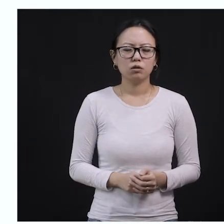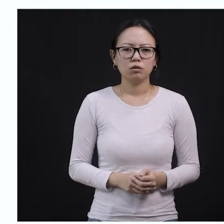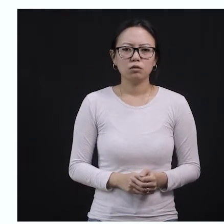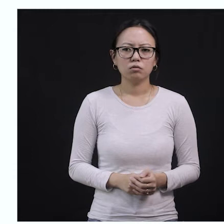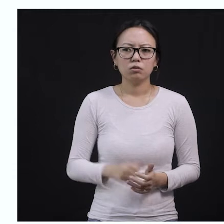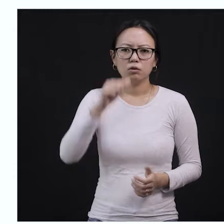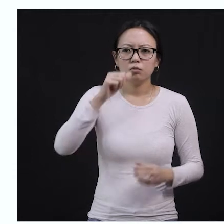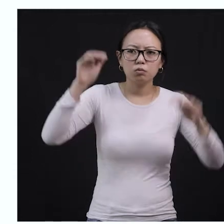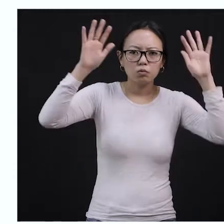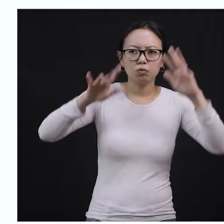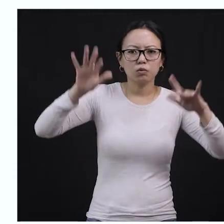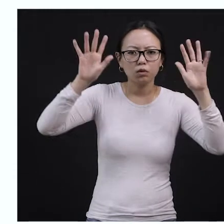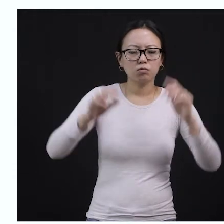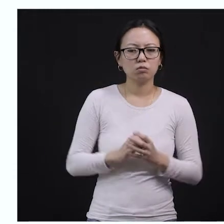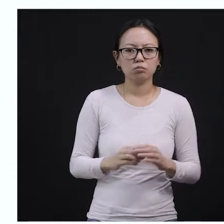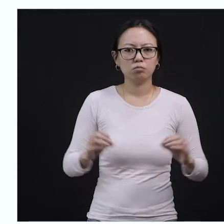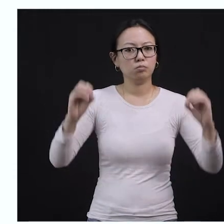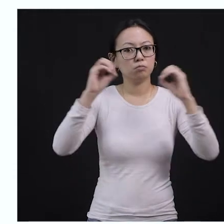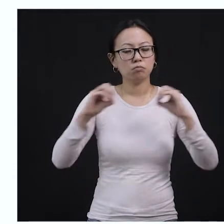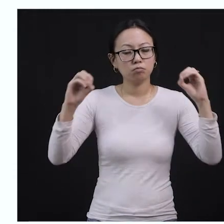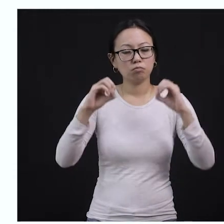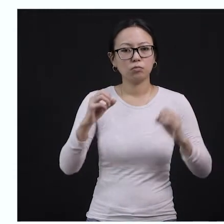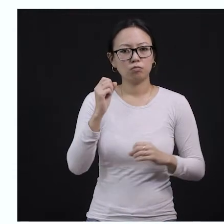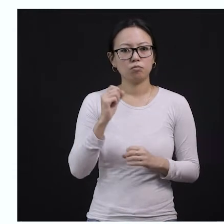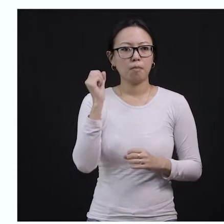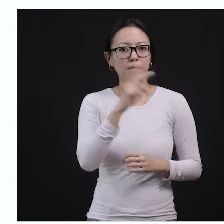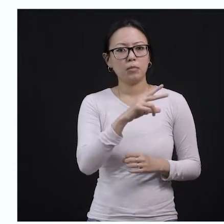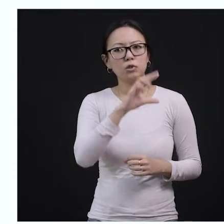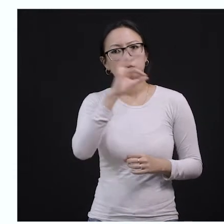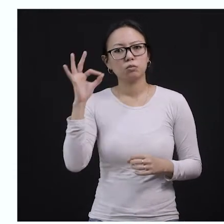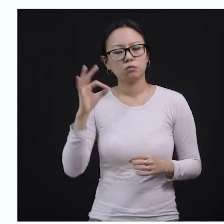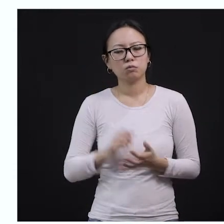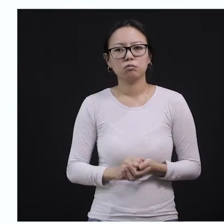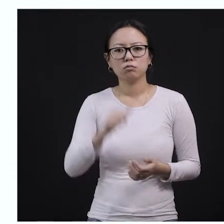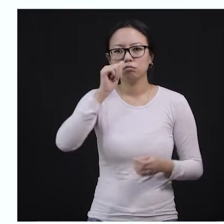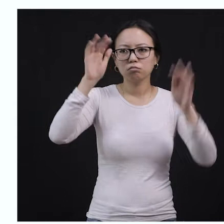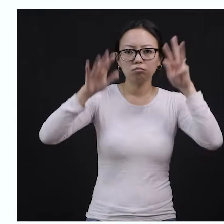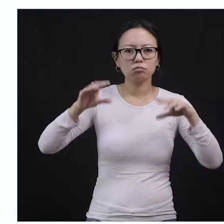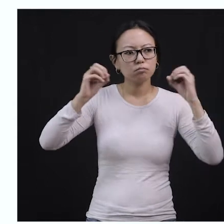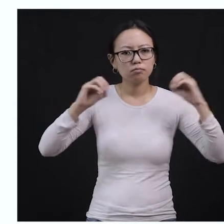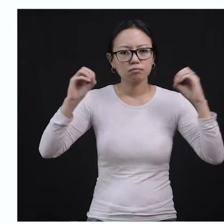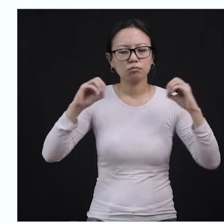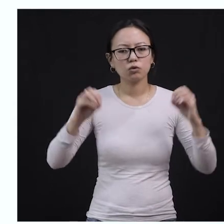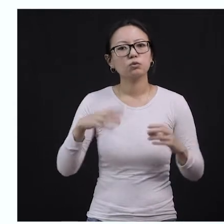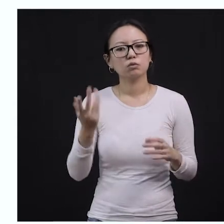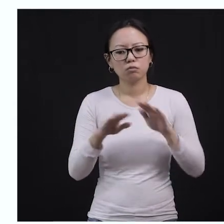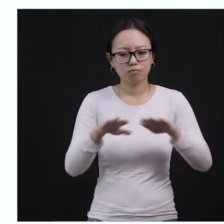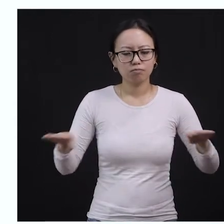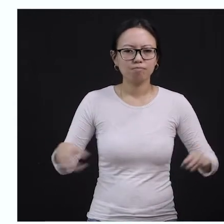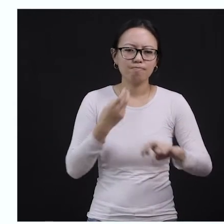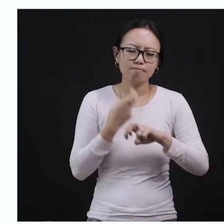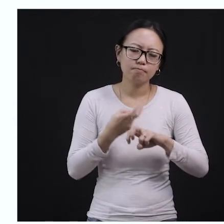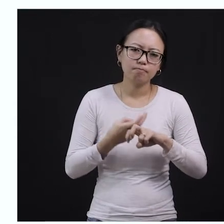is no rainfall for continuous weeks and months, so the soil become very hard, all right? So in order to